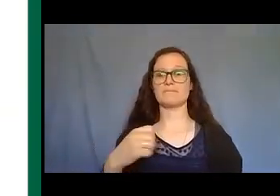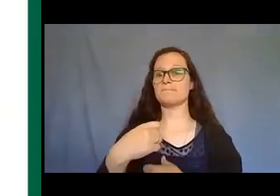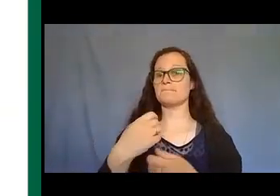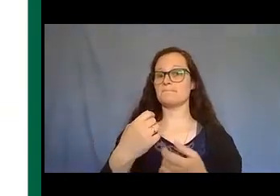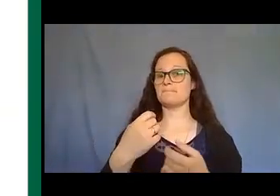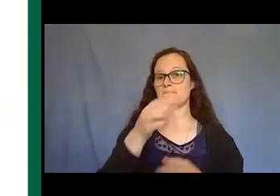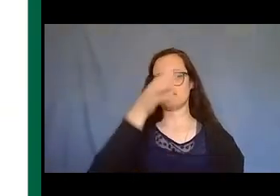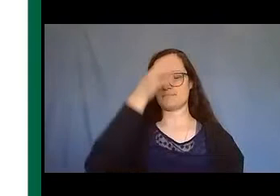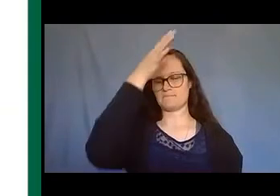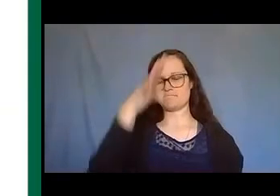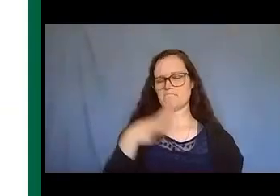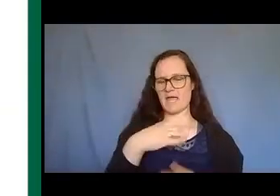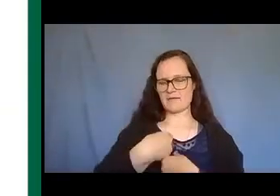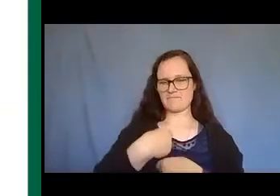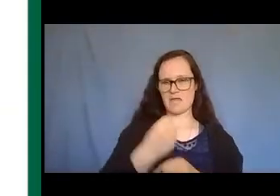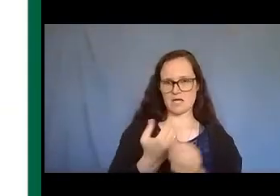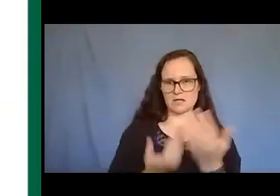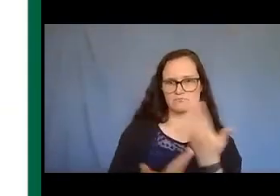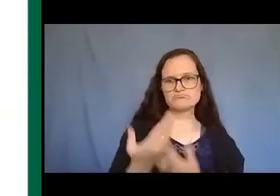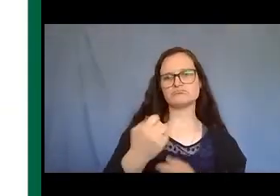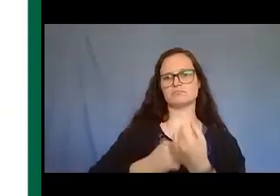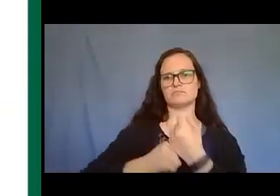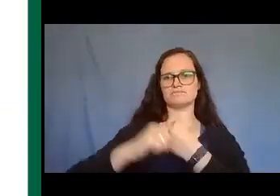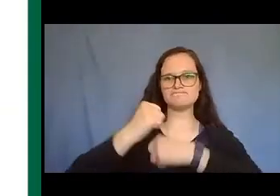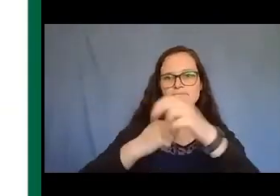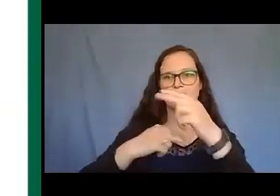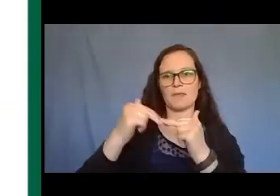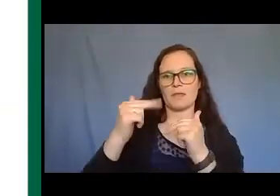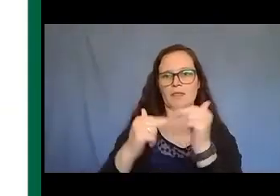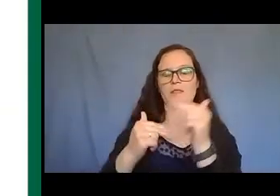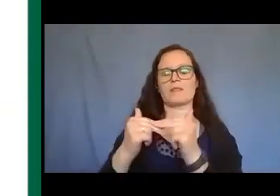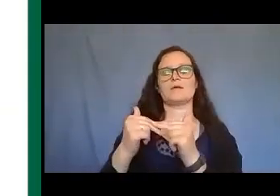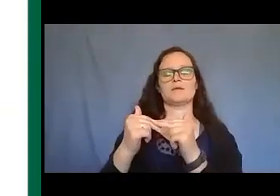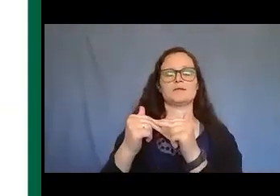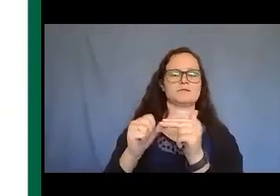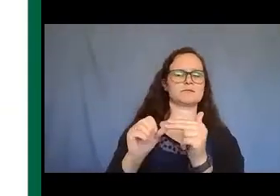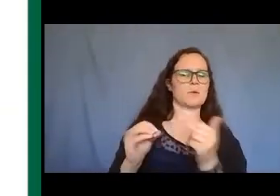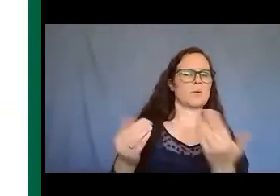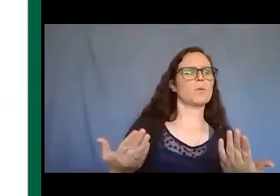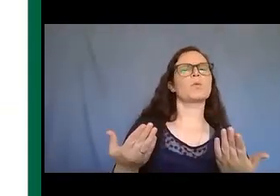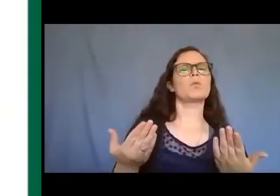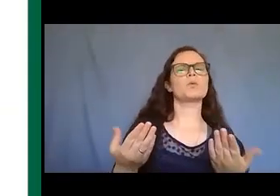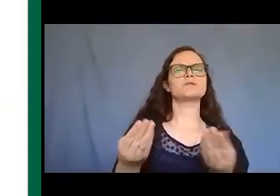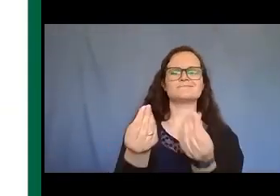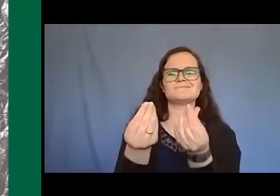we're really interested in seeing what, if anything, the sediments can tell us.